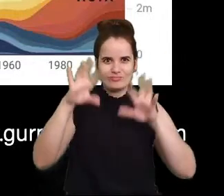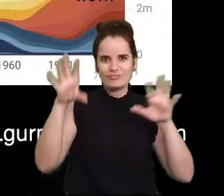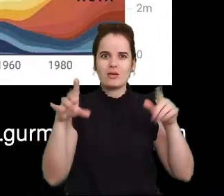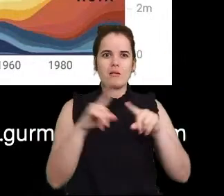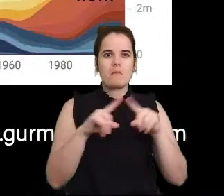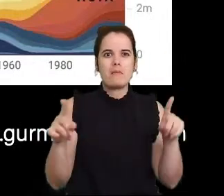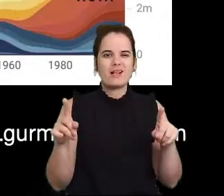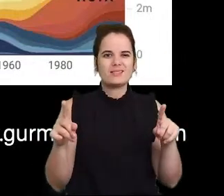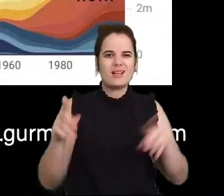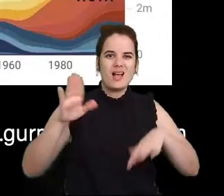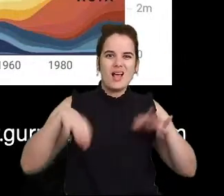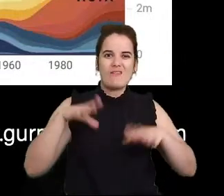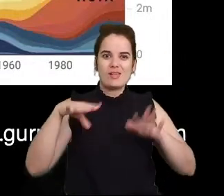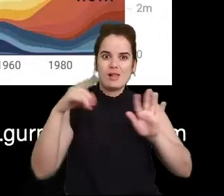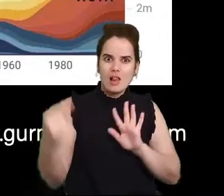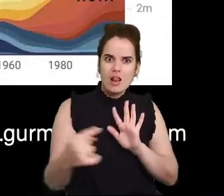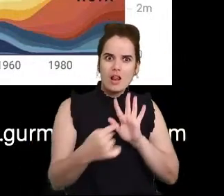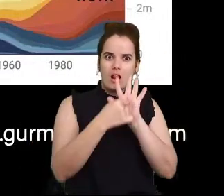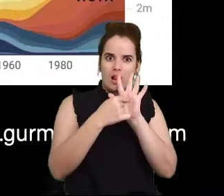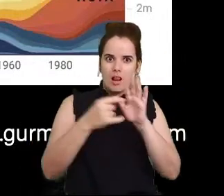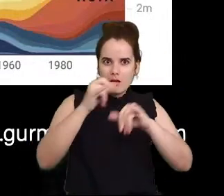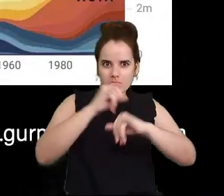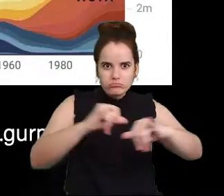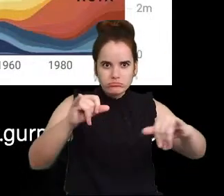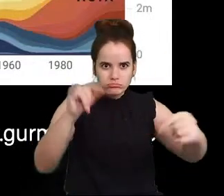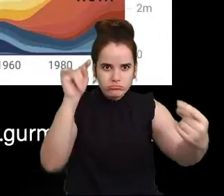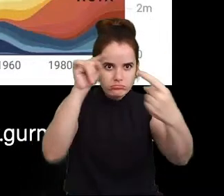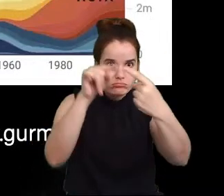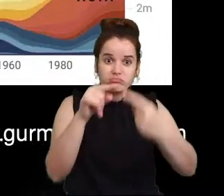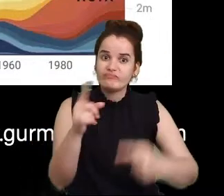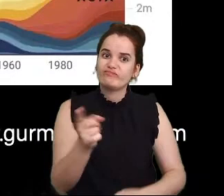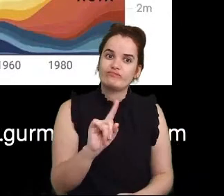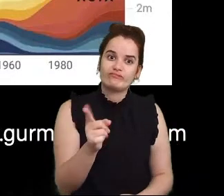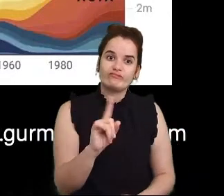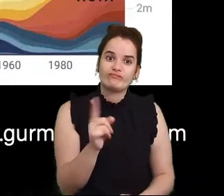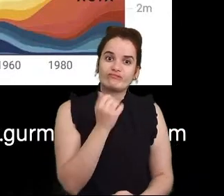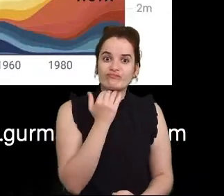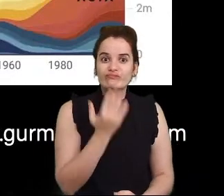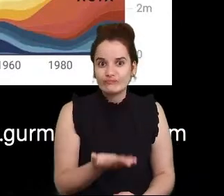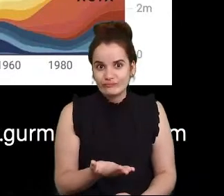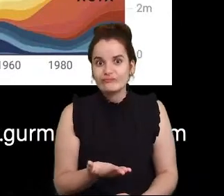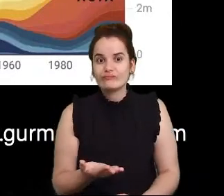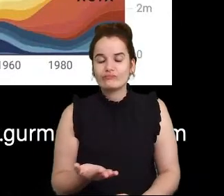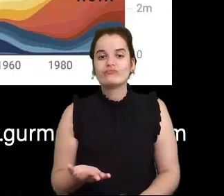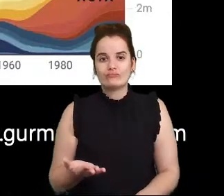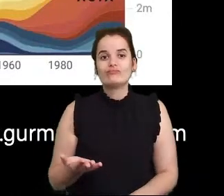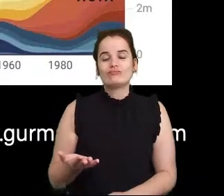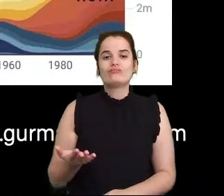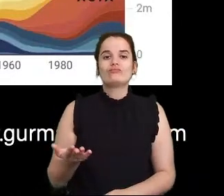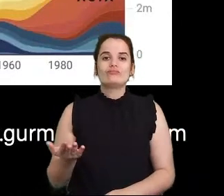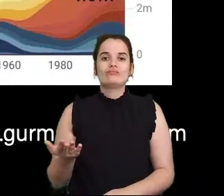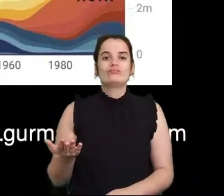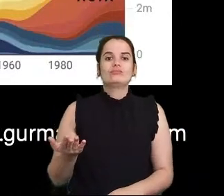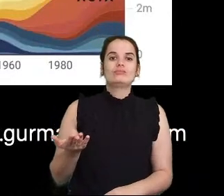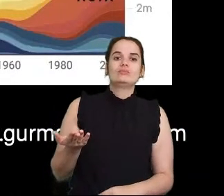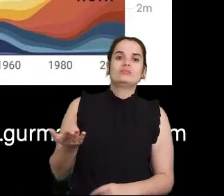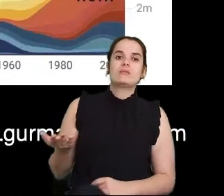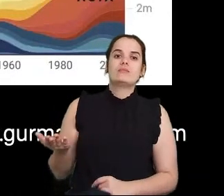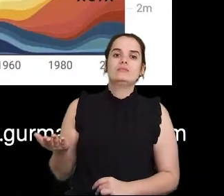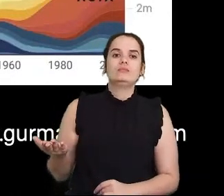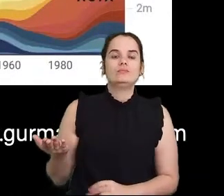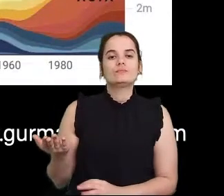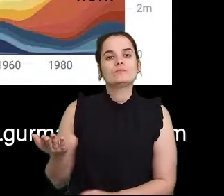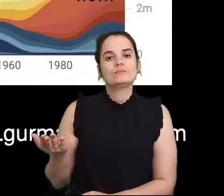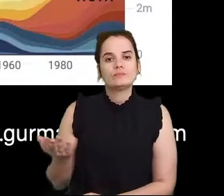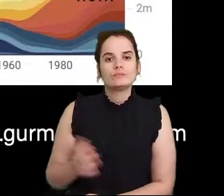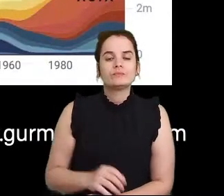customized visualizations are designed to incite emotion. Another aspect is